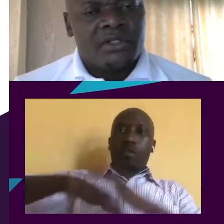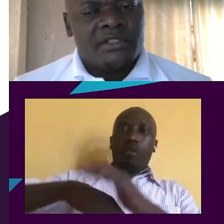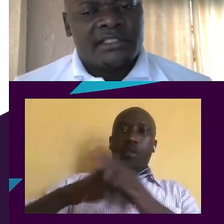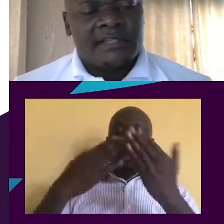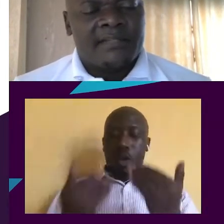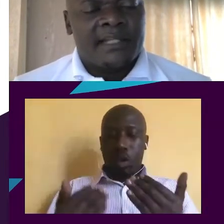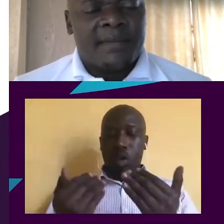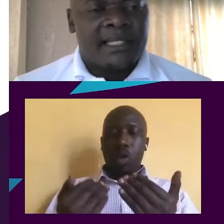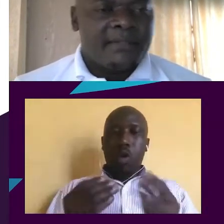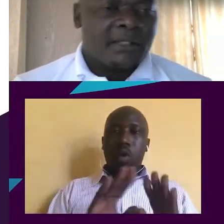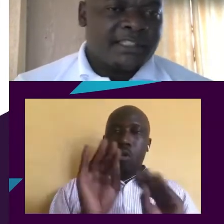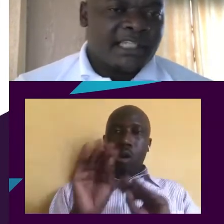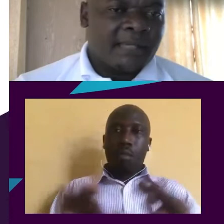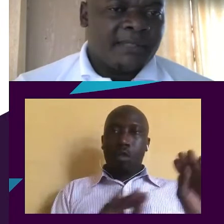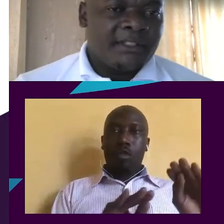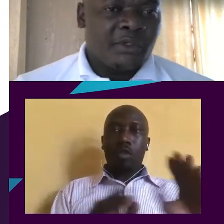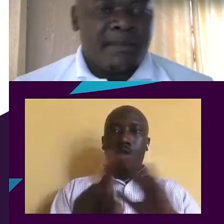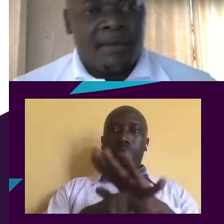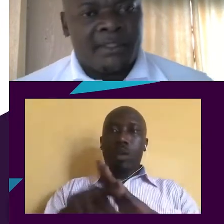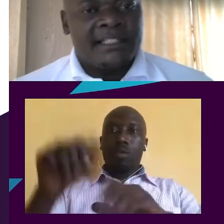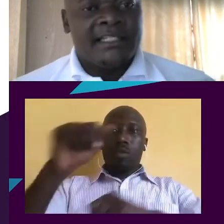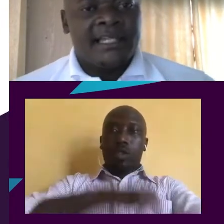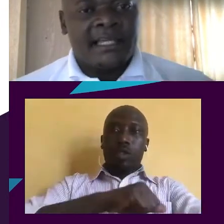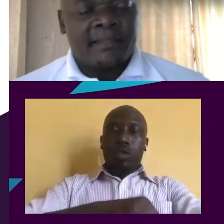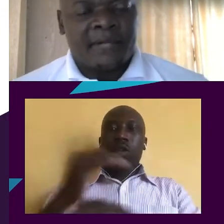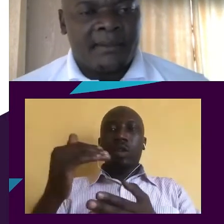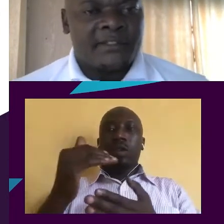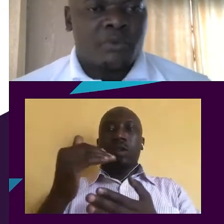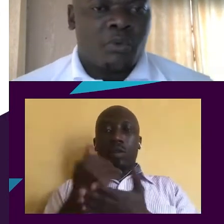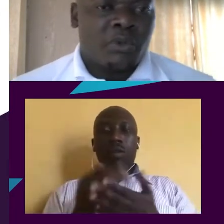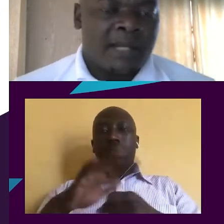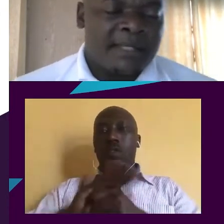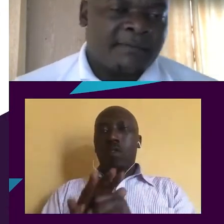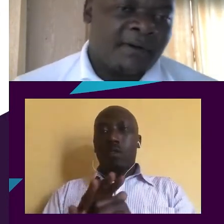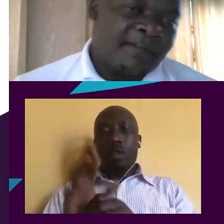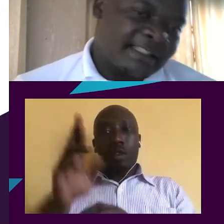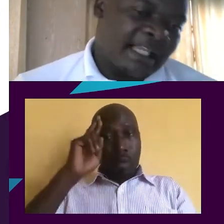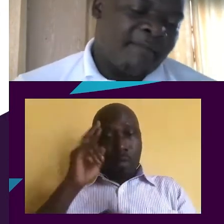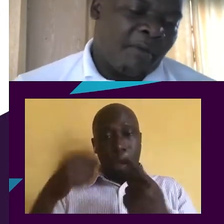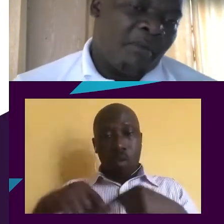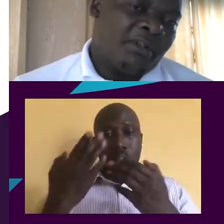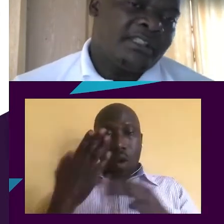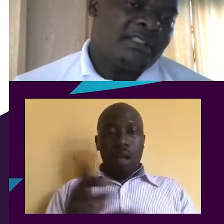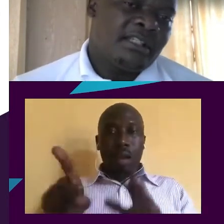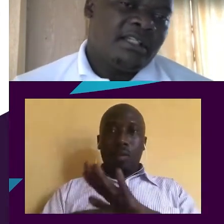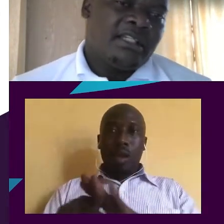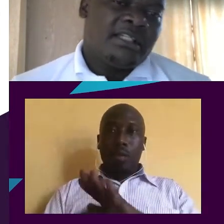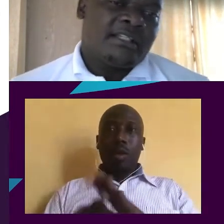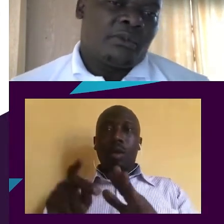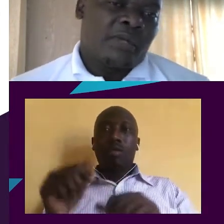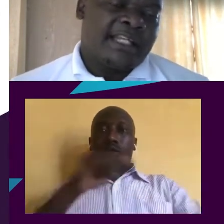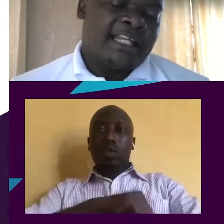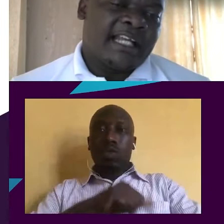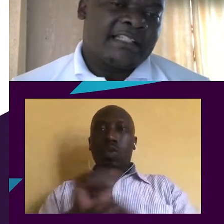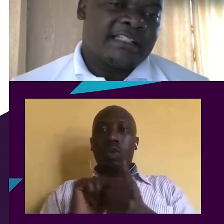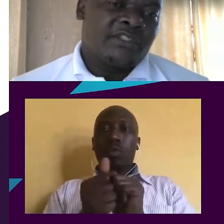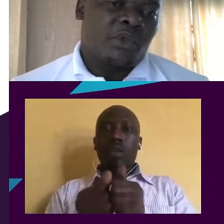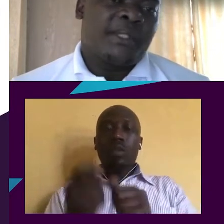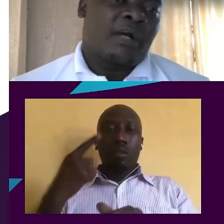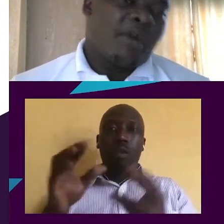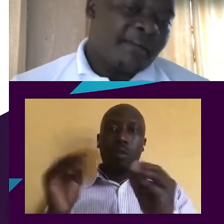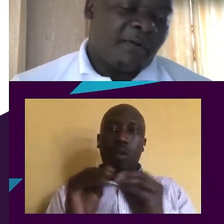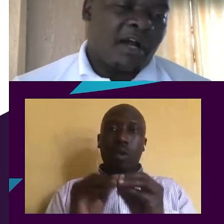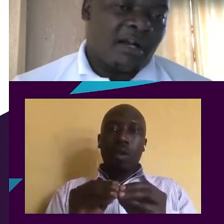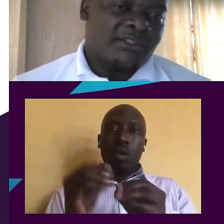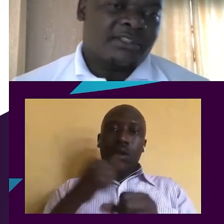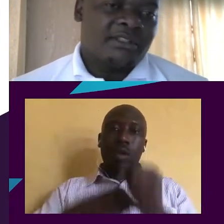school, save the pandemic which came in. You remember we did the primary school tournament for the first time for boys in 2019.